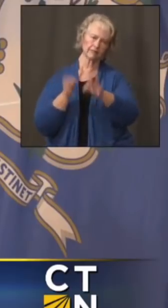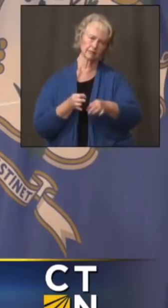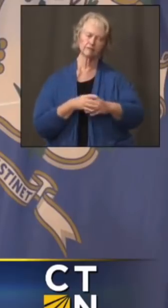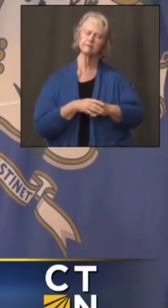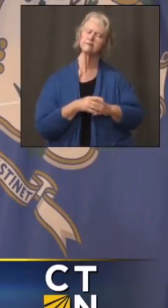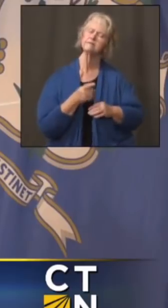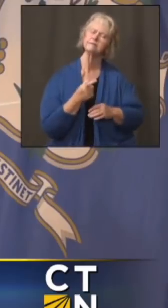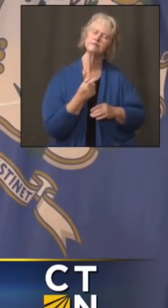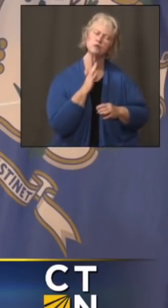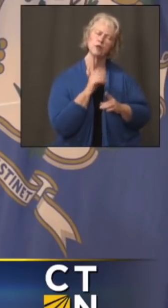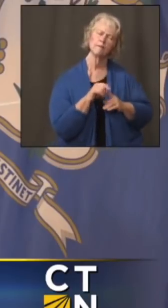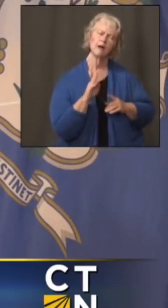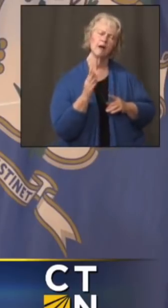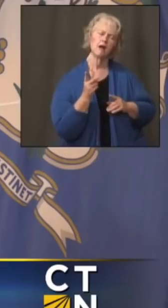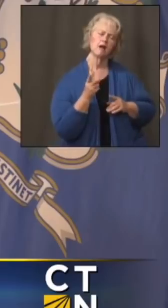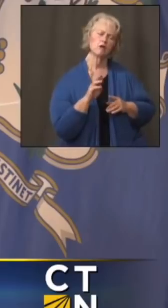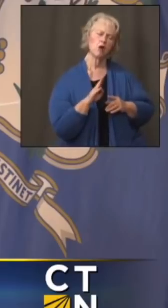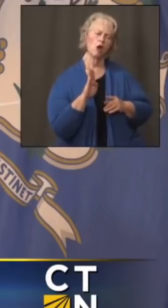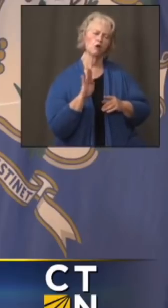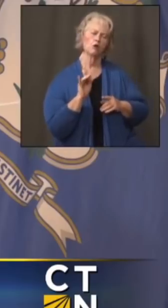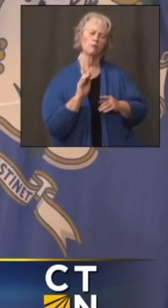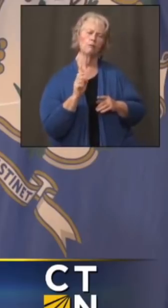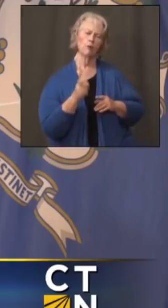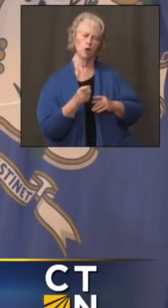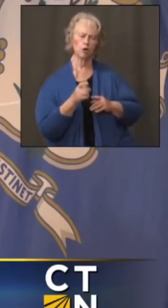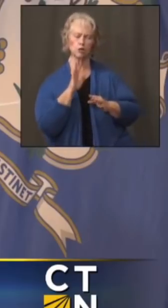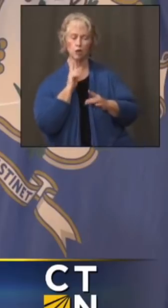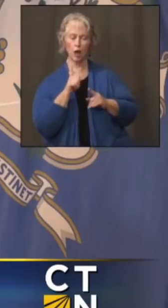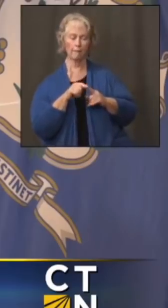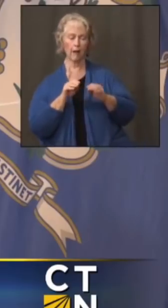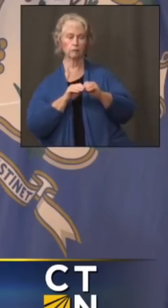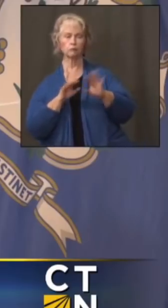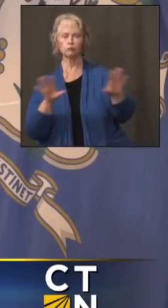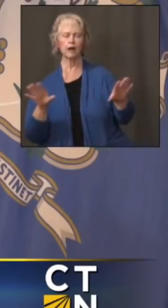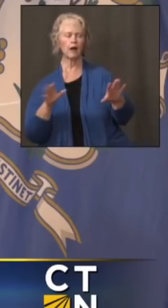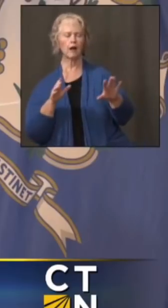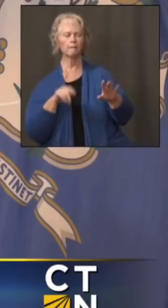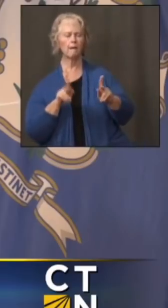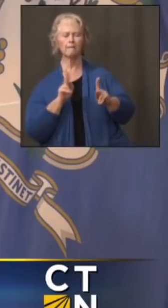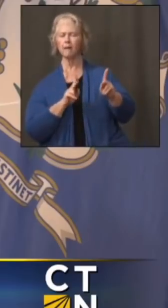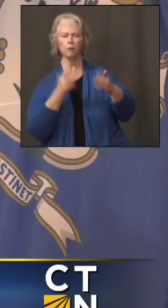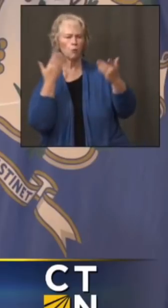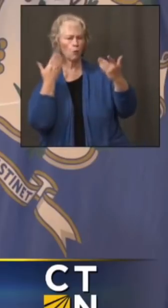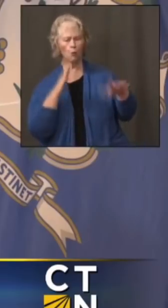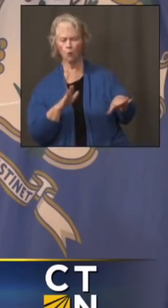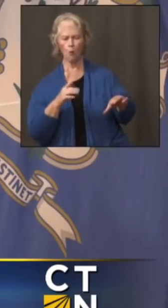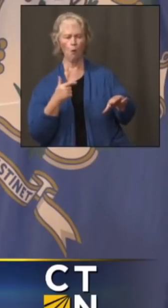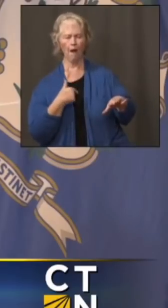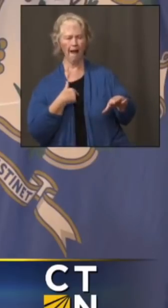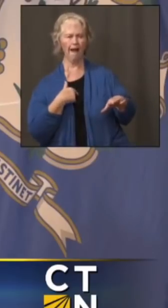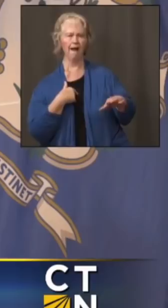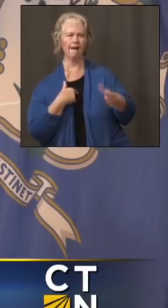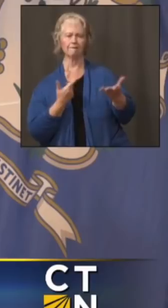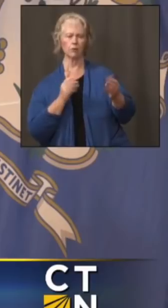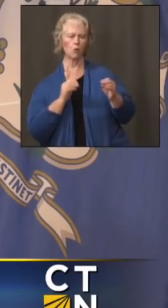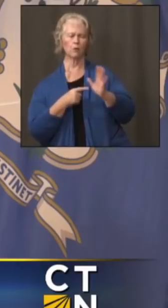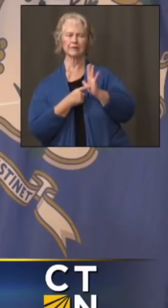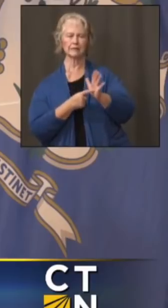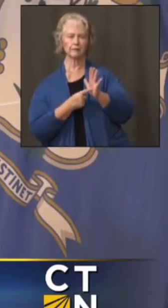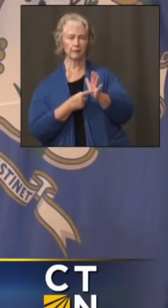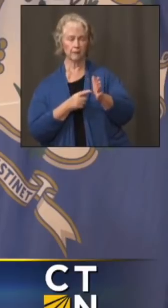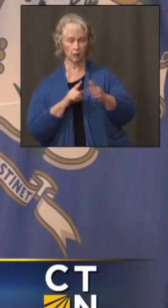Birx, who's talking a lot about the asymptomatic spread. Where does the state stand right now in terms of testing? Do people still need to